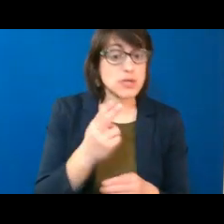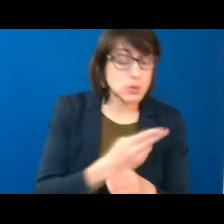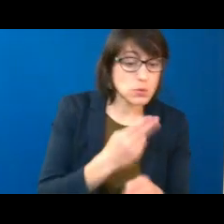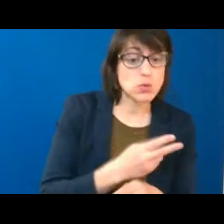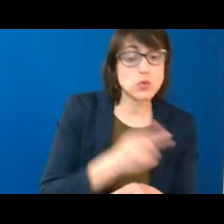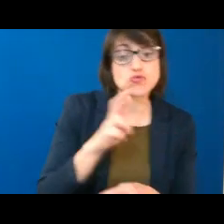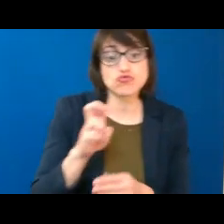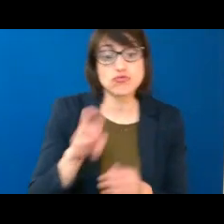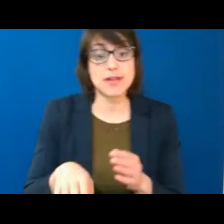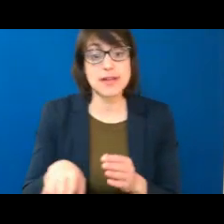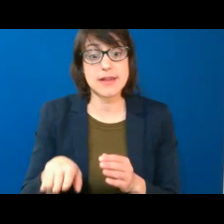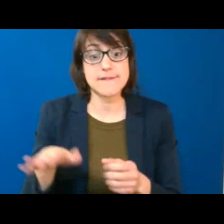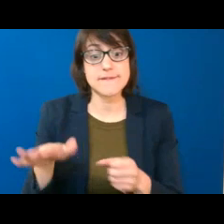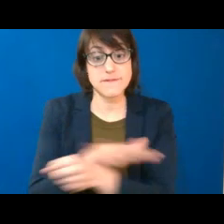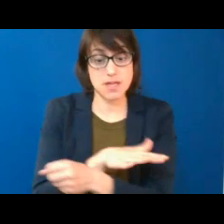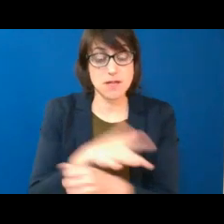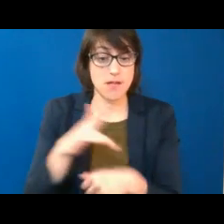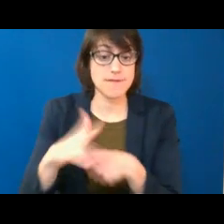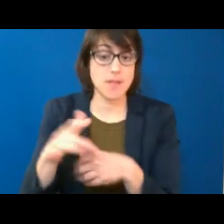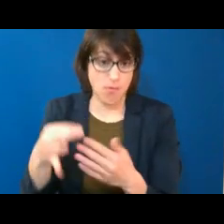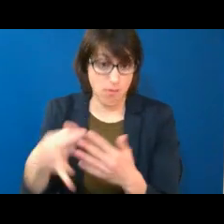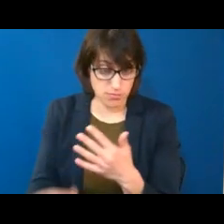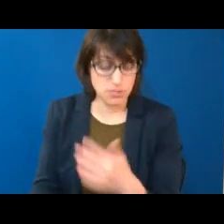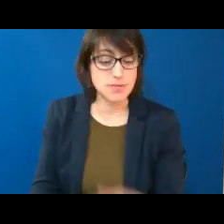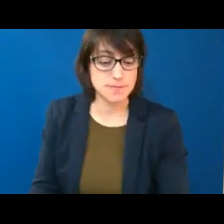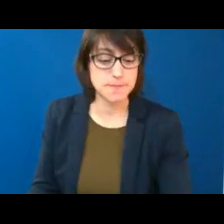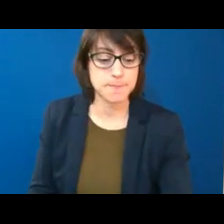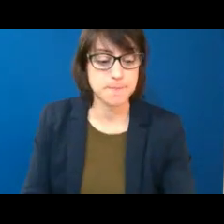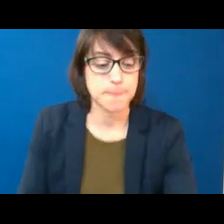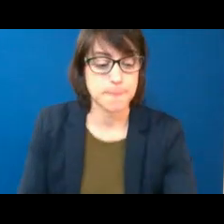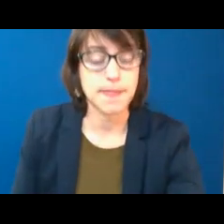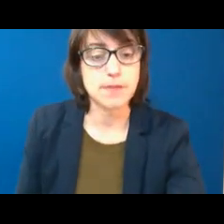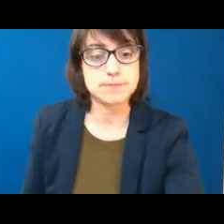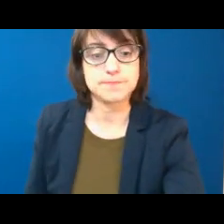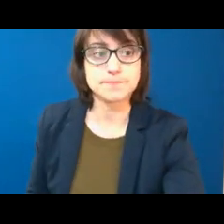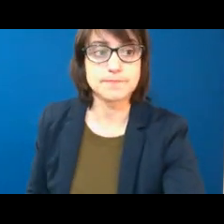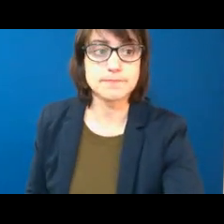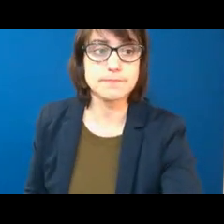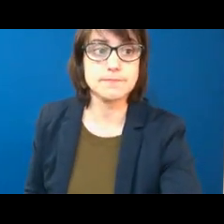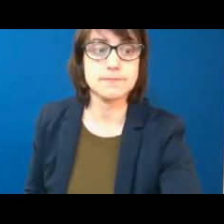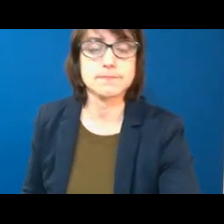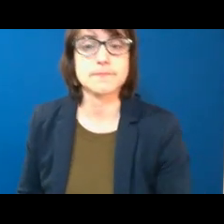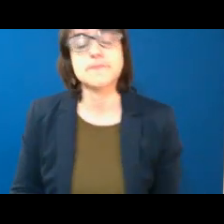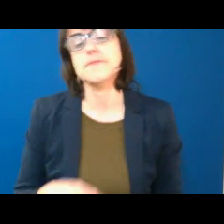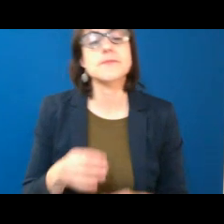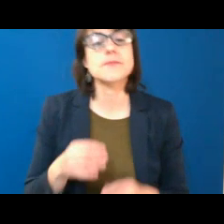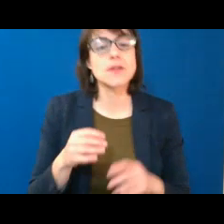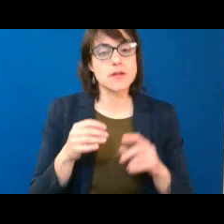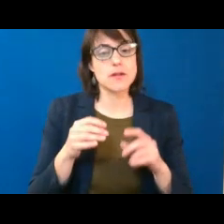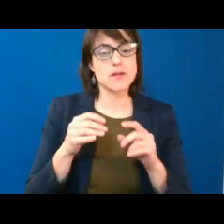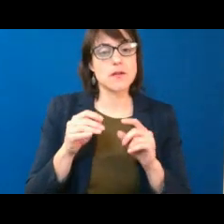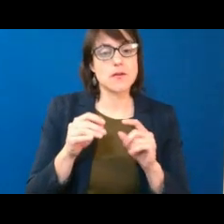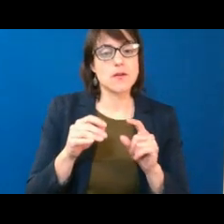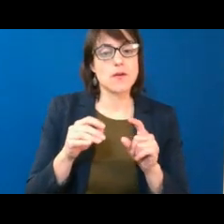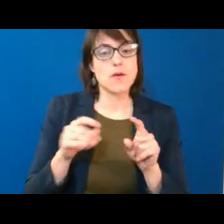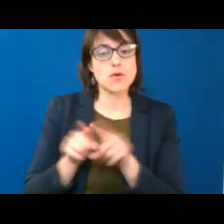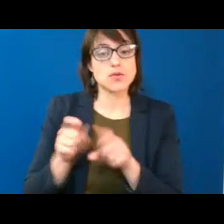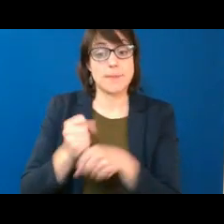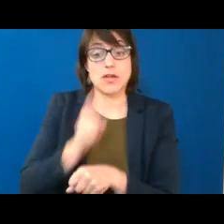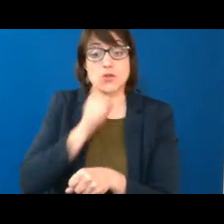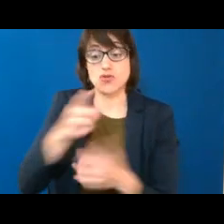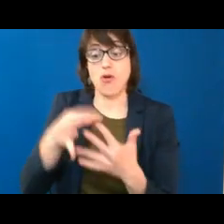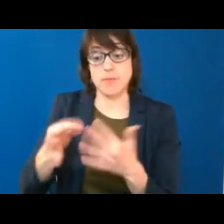events, as well as having those options be accessible within the community. And there are composting